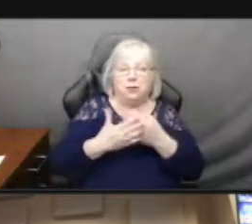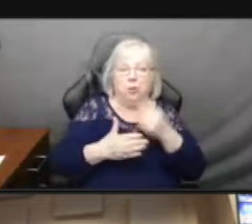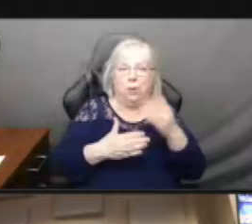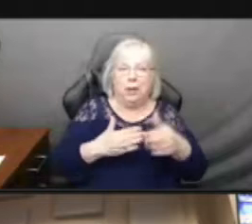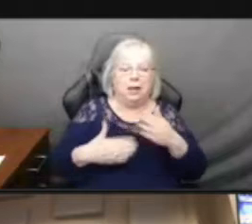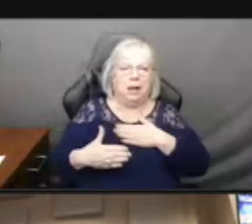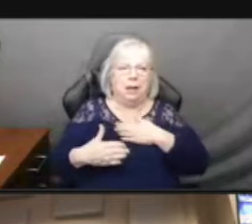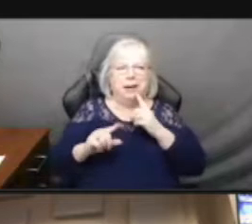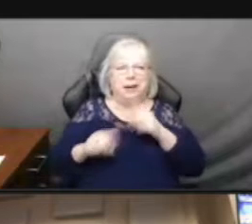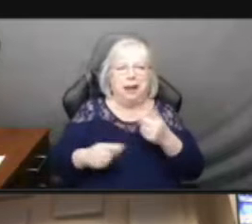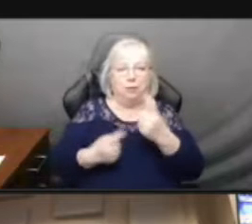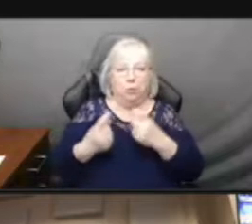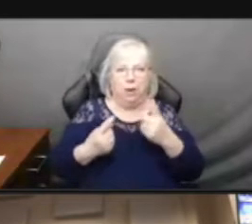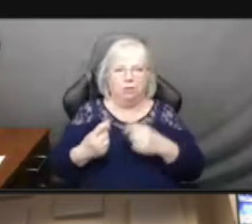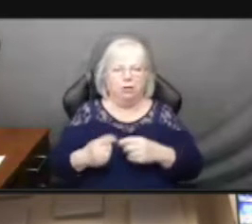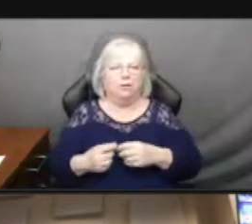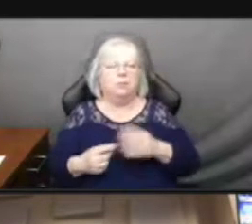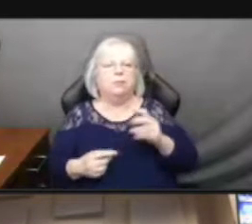Director Peck.